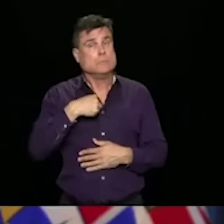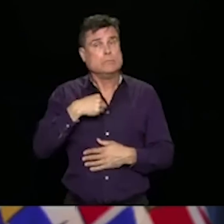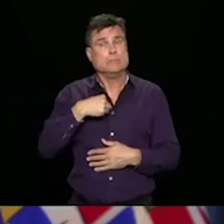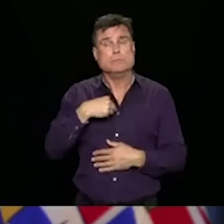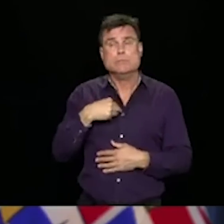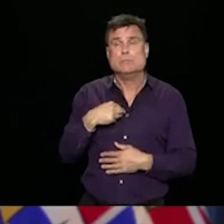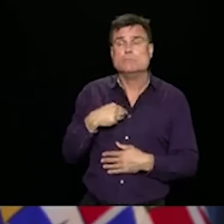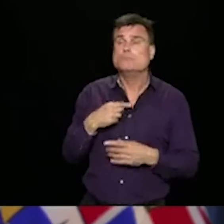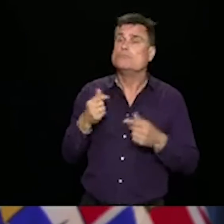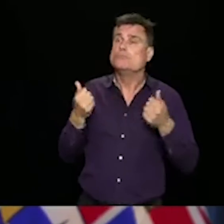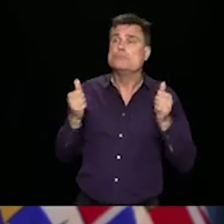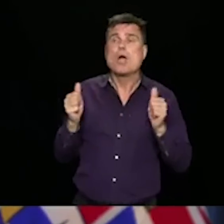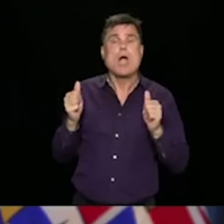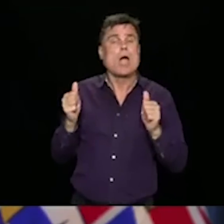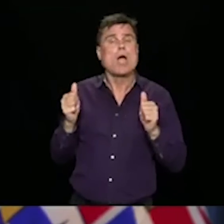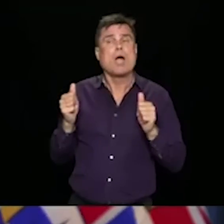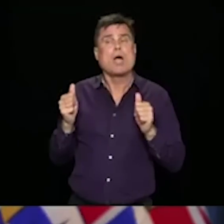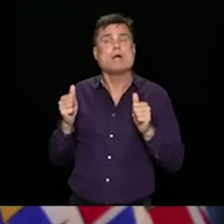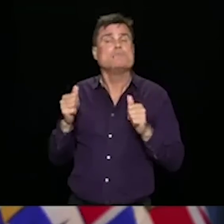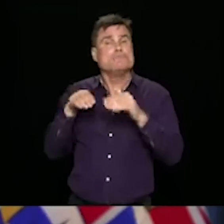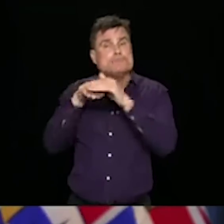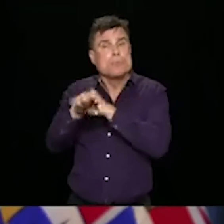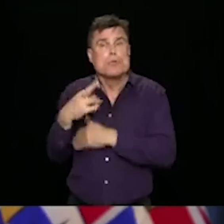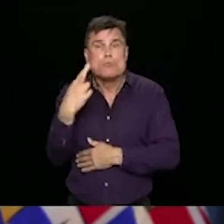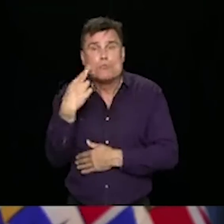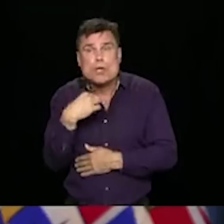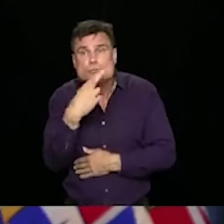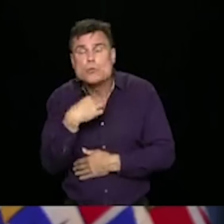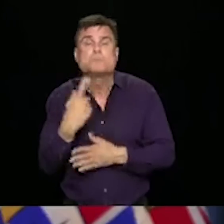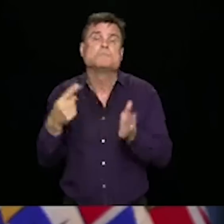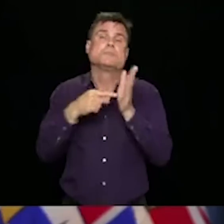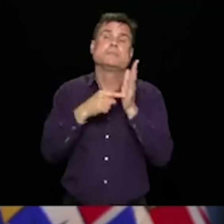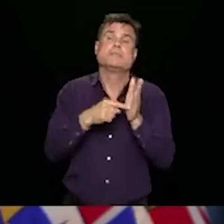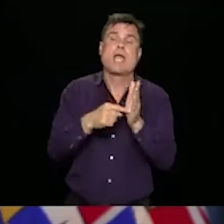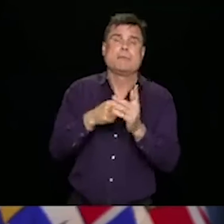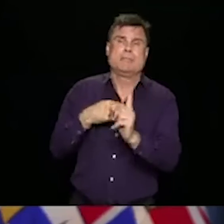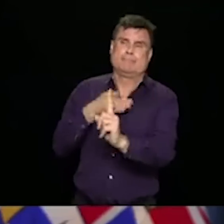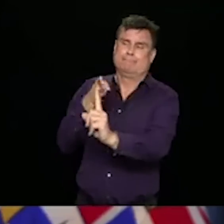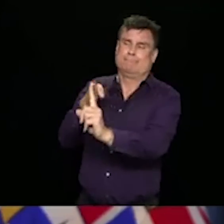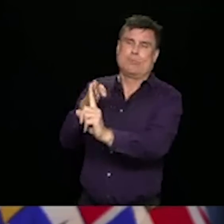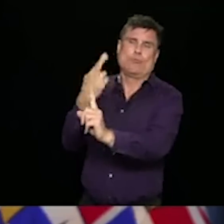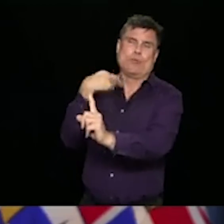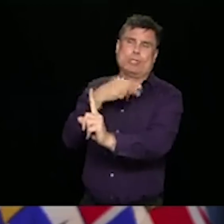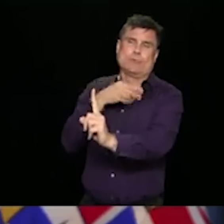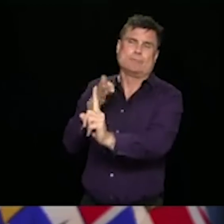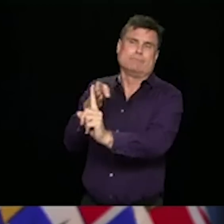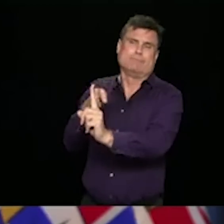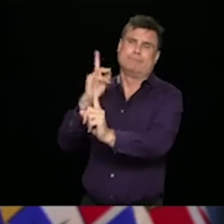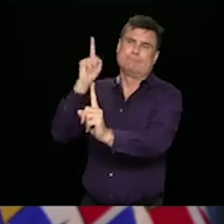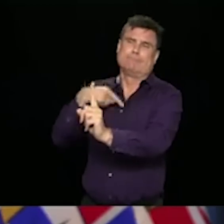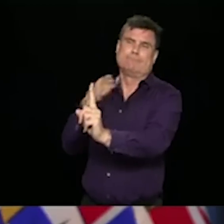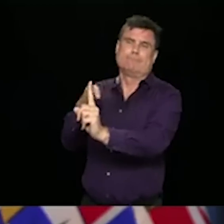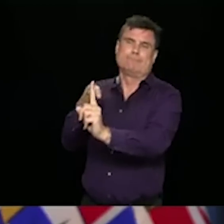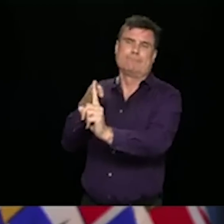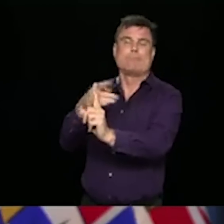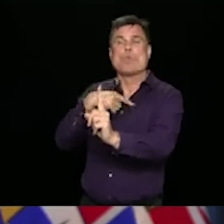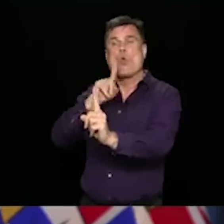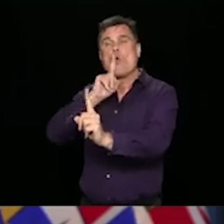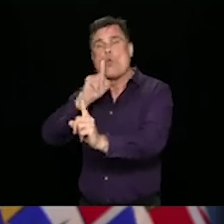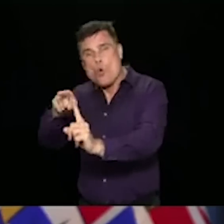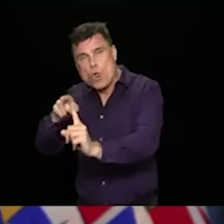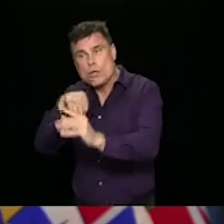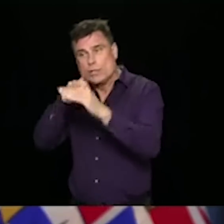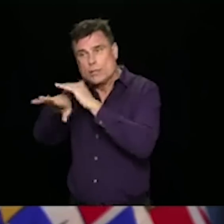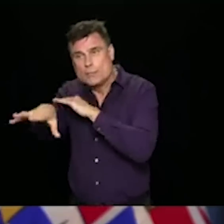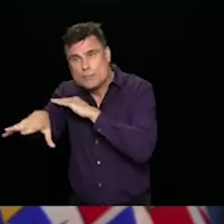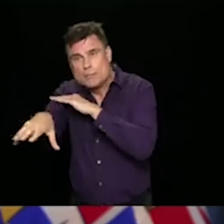of, particularly the local restaurants that have been keeping me in takeout for the last few months. And I did have a lovely dinner on the patio on Friday